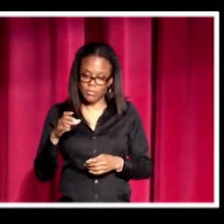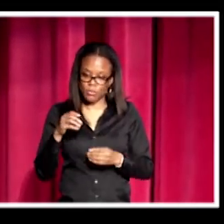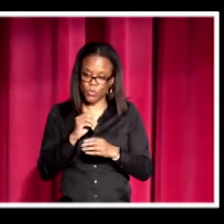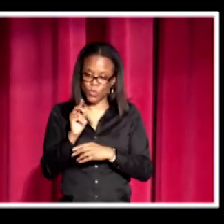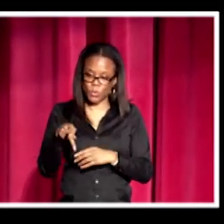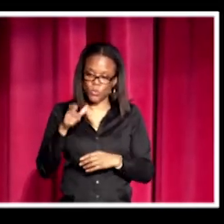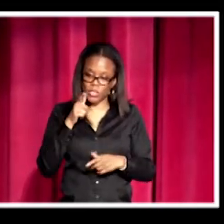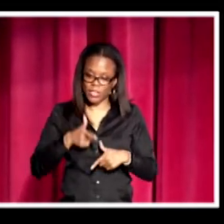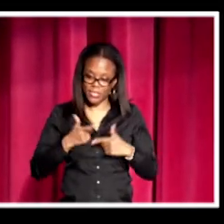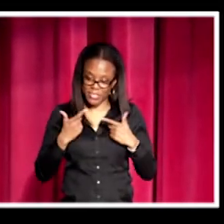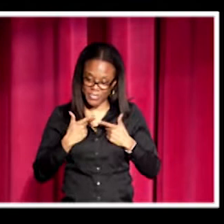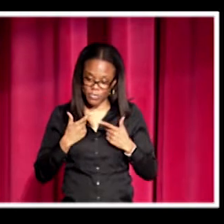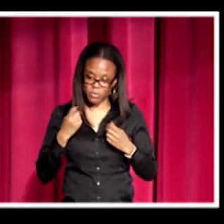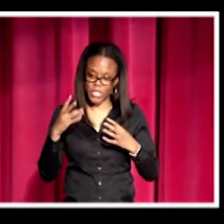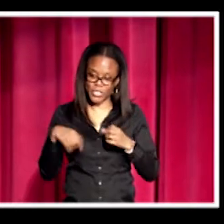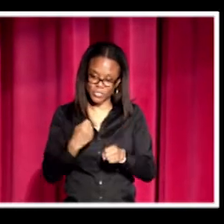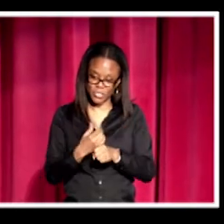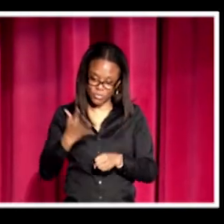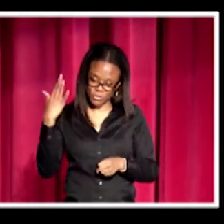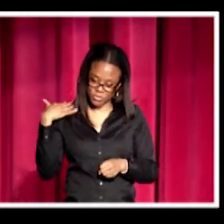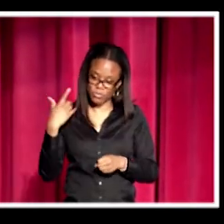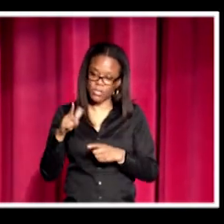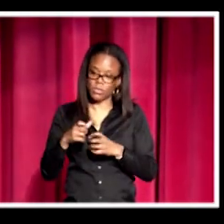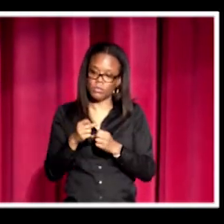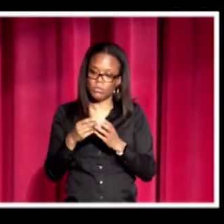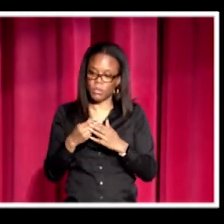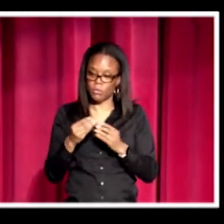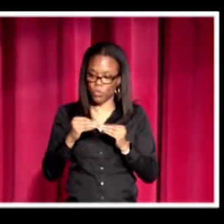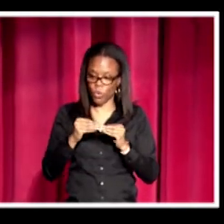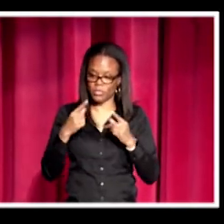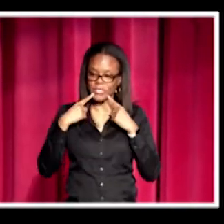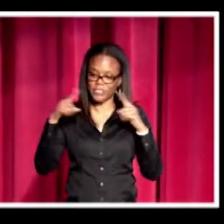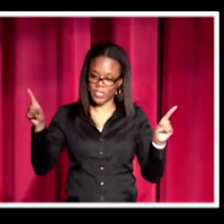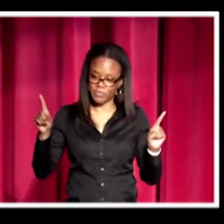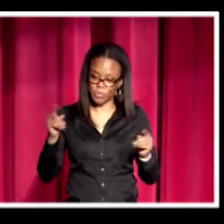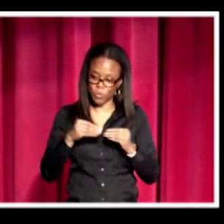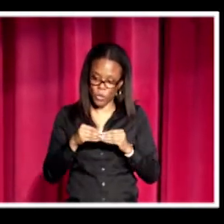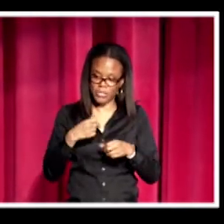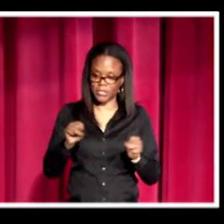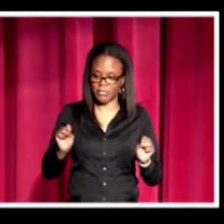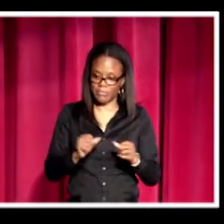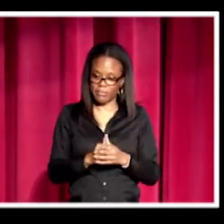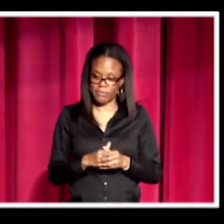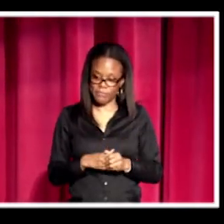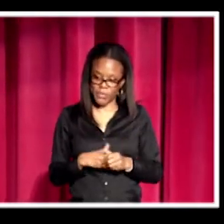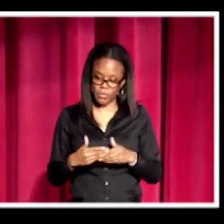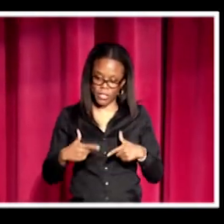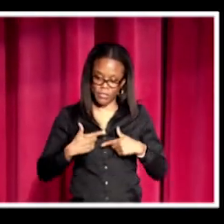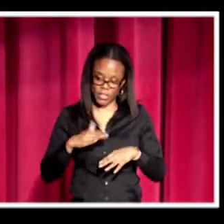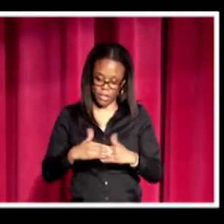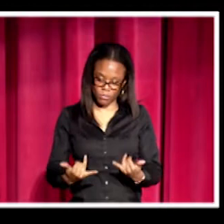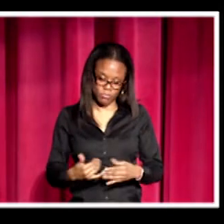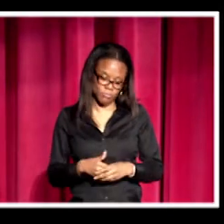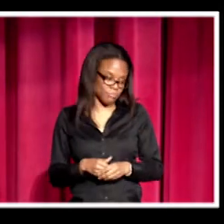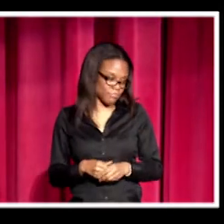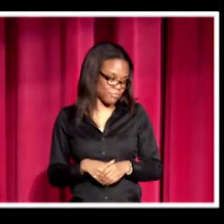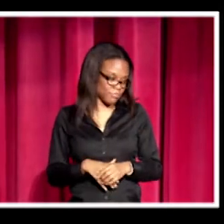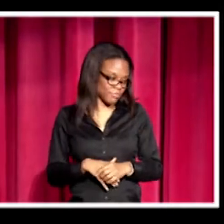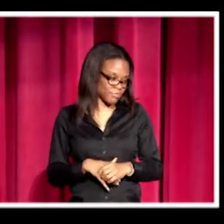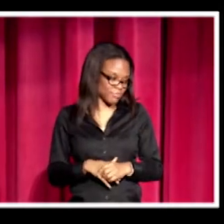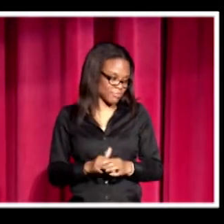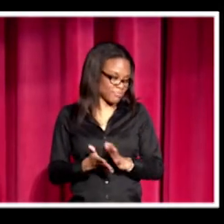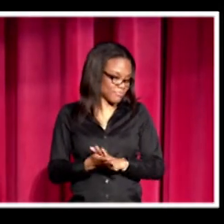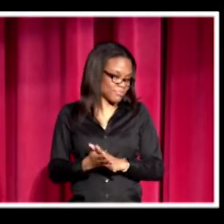in decades from now, to even be more successful than the Washington, D.C. we live in today. And